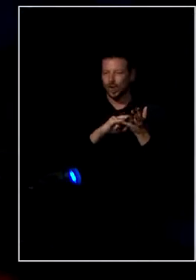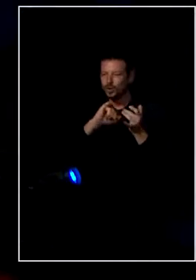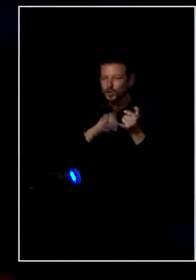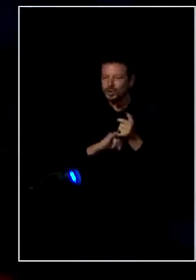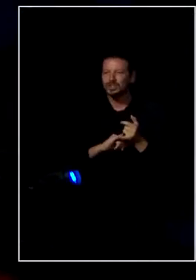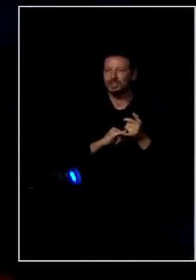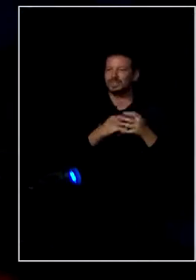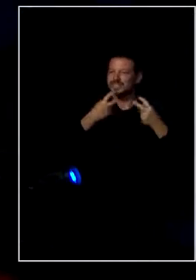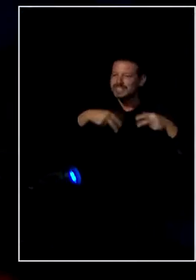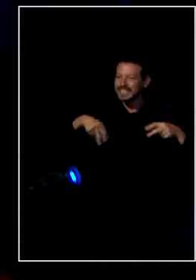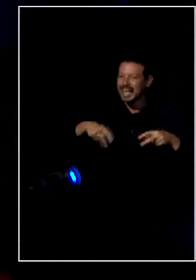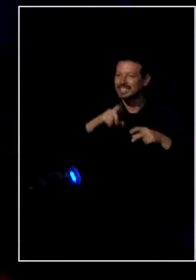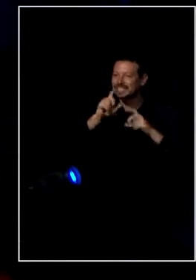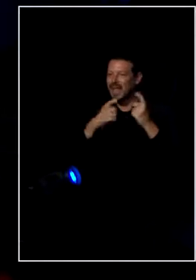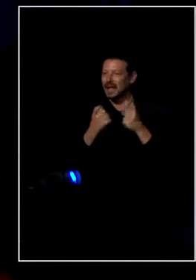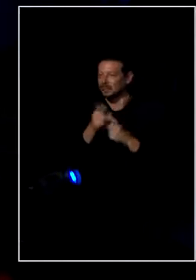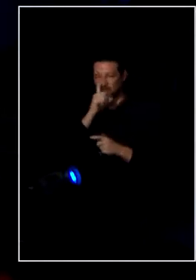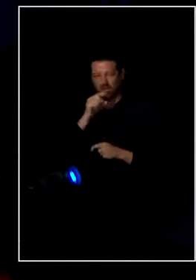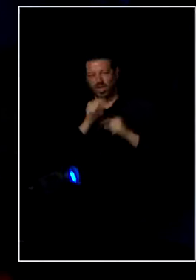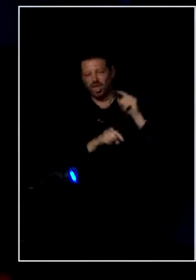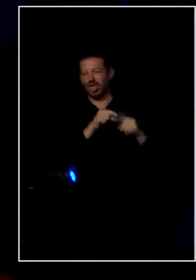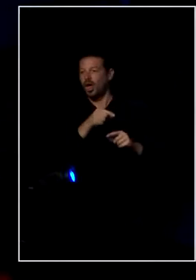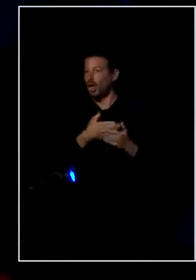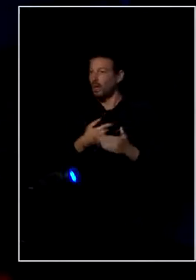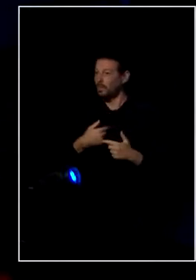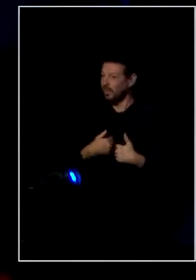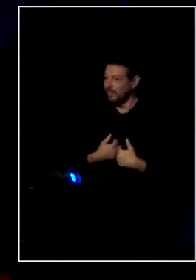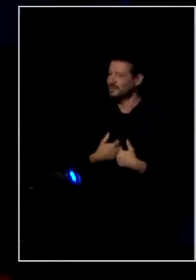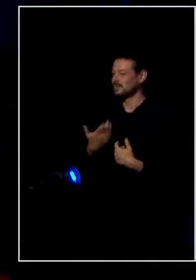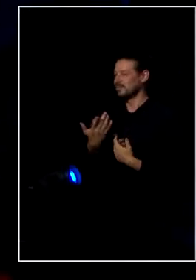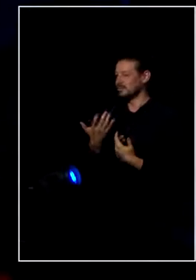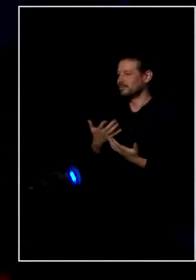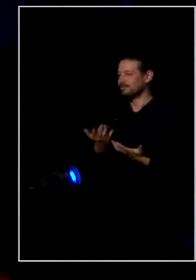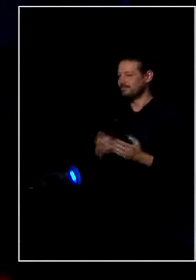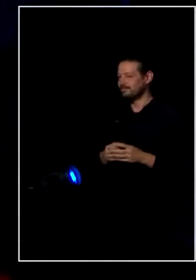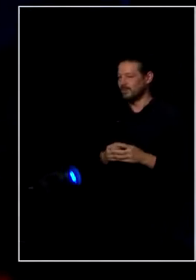classes. And so I did that. And then I wrote another piece called